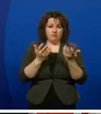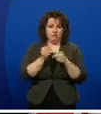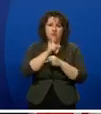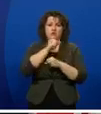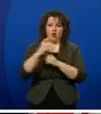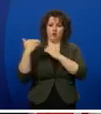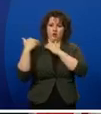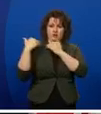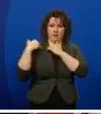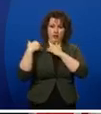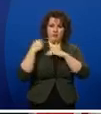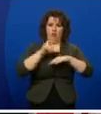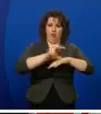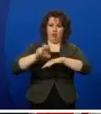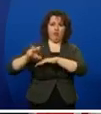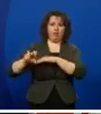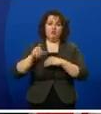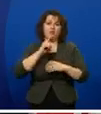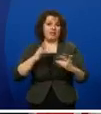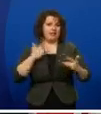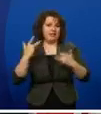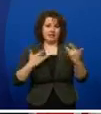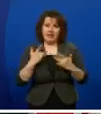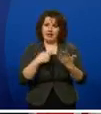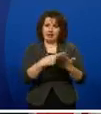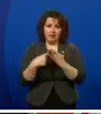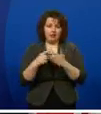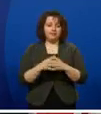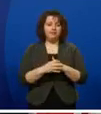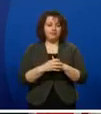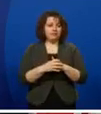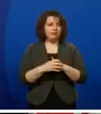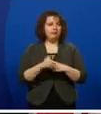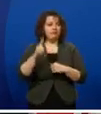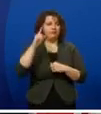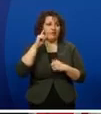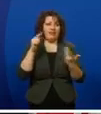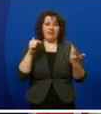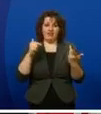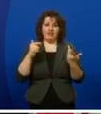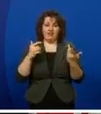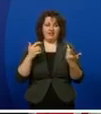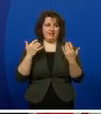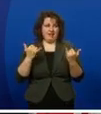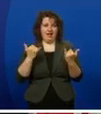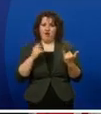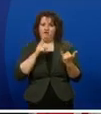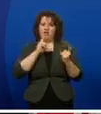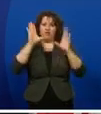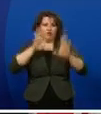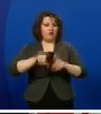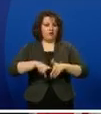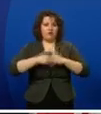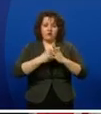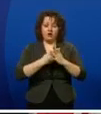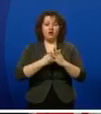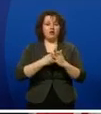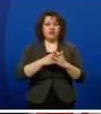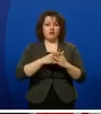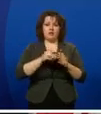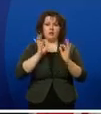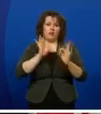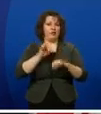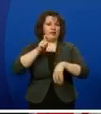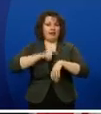a responsible manner was exciting. And so I think this is a great place to start, and it's just going to be great timing